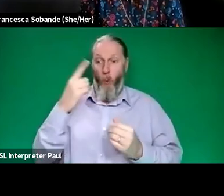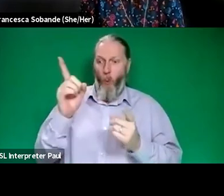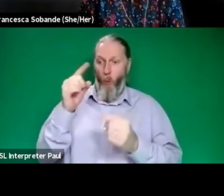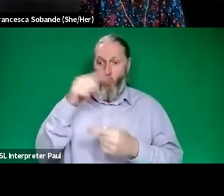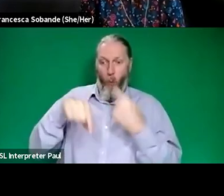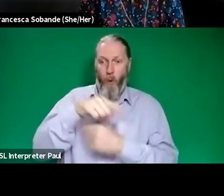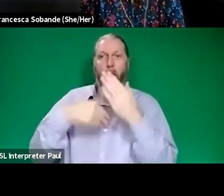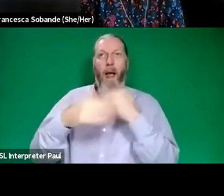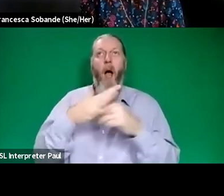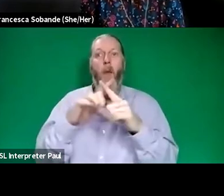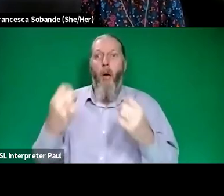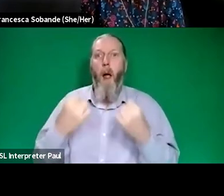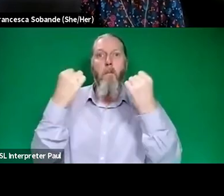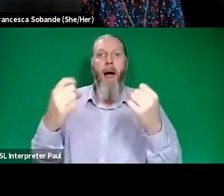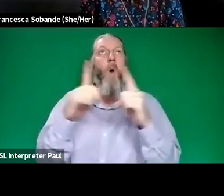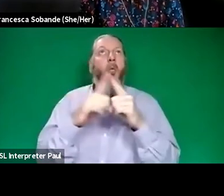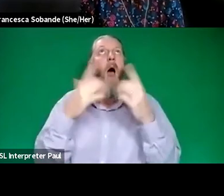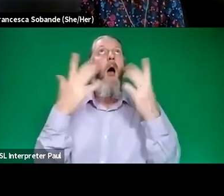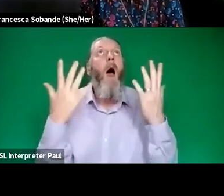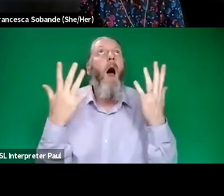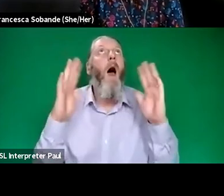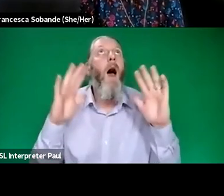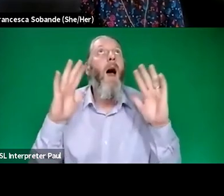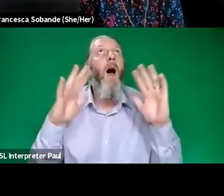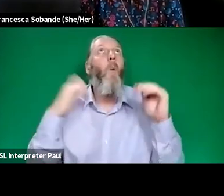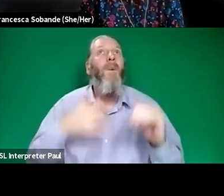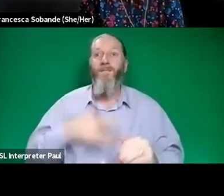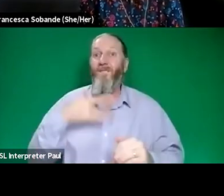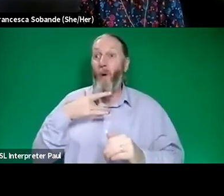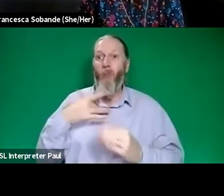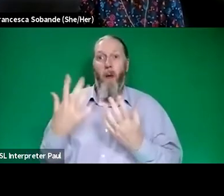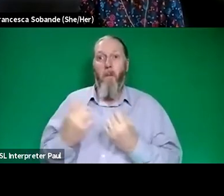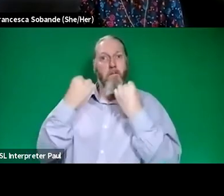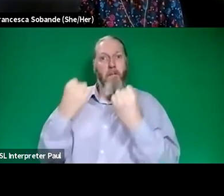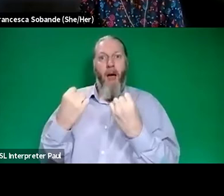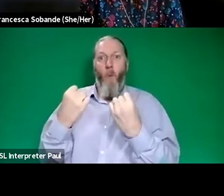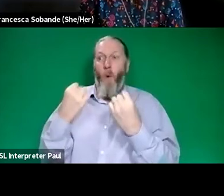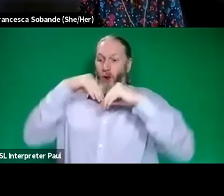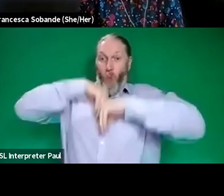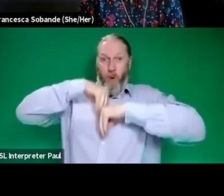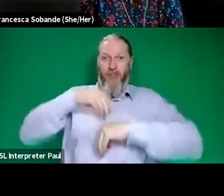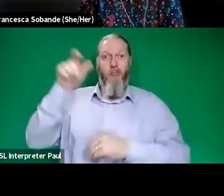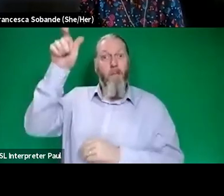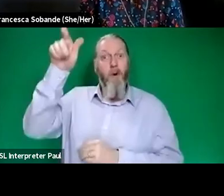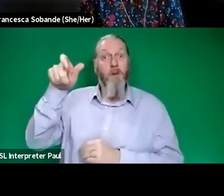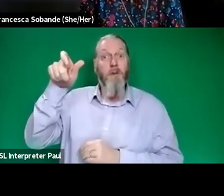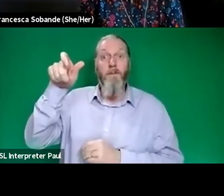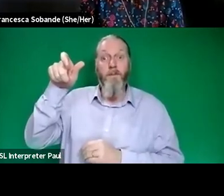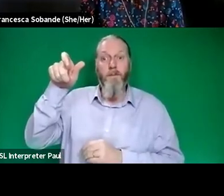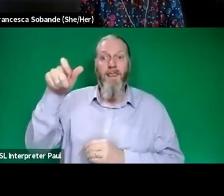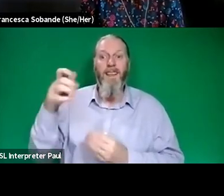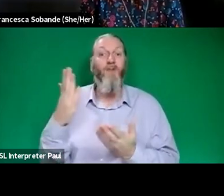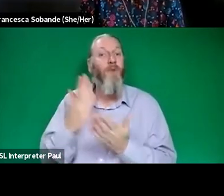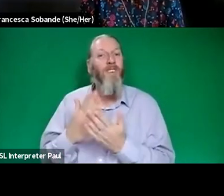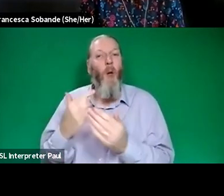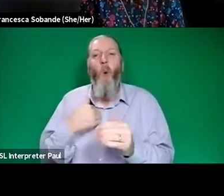think about power as sort of an embodied existence, we think it's enough to say that we embody the existence of particular types of power, but not enough to actually act on that